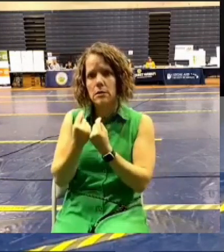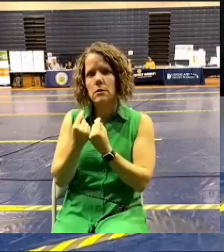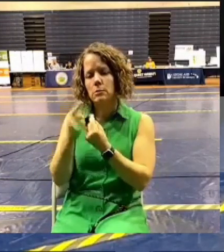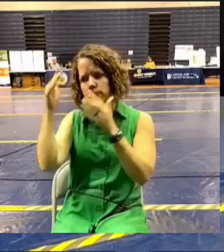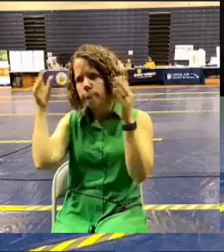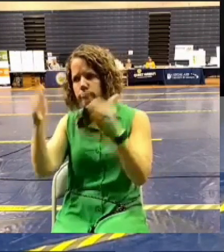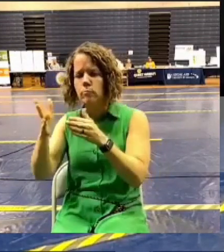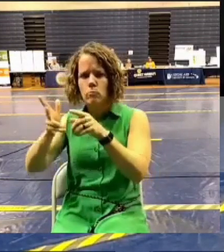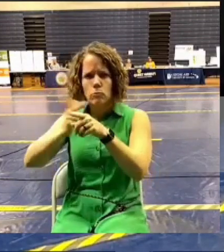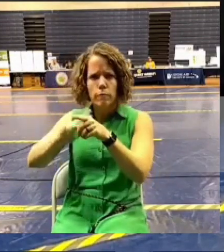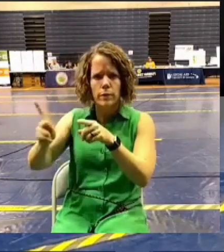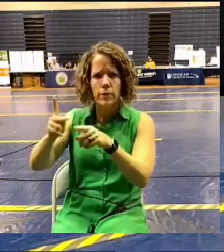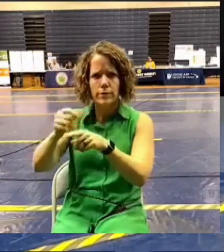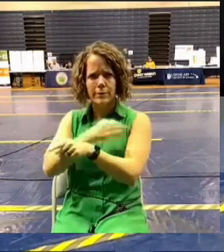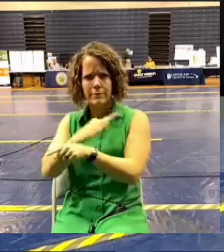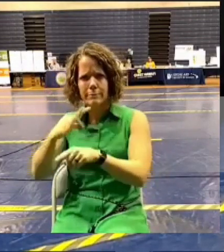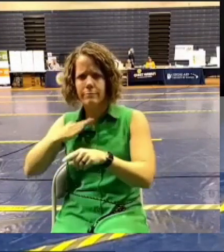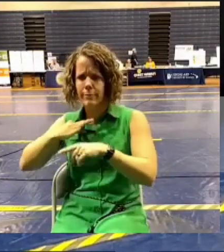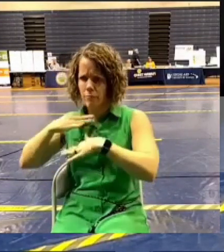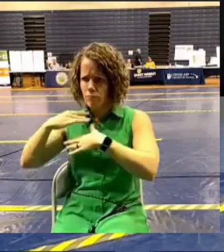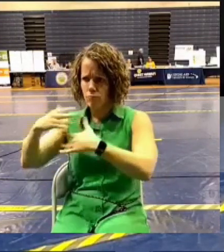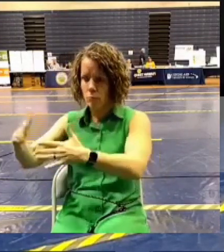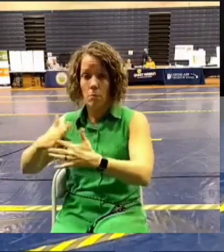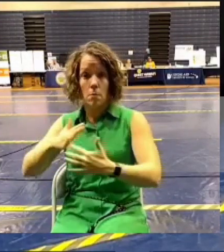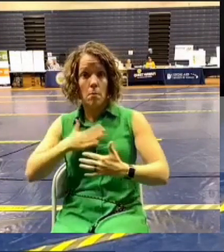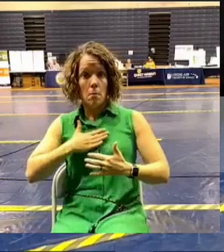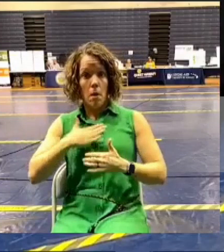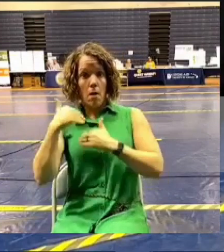Me, I work with the Director of Housing